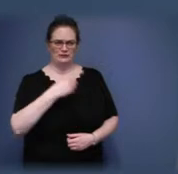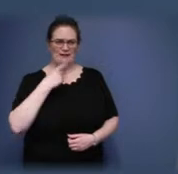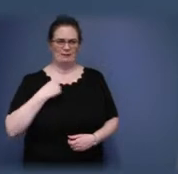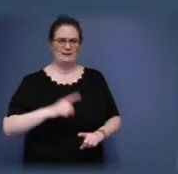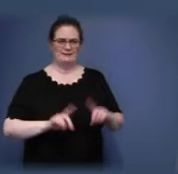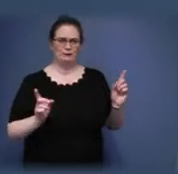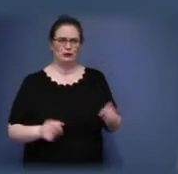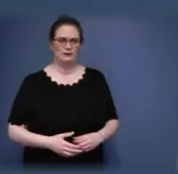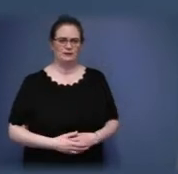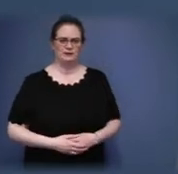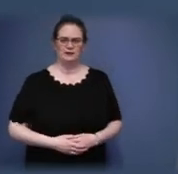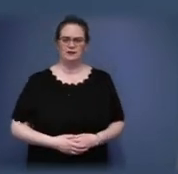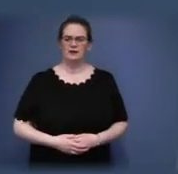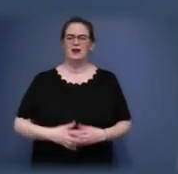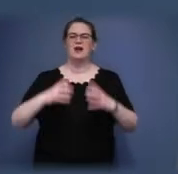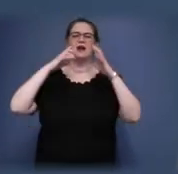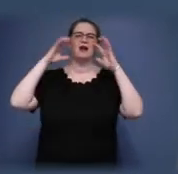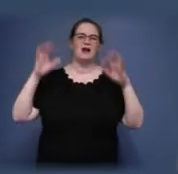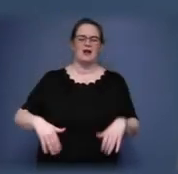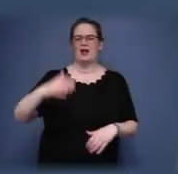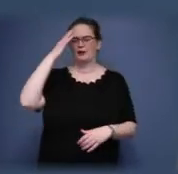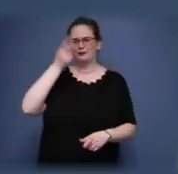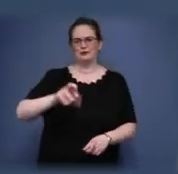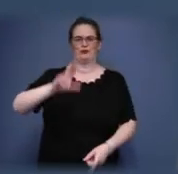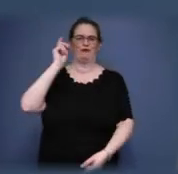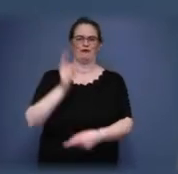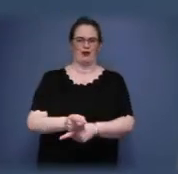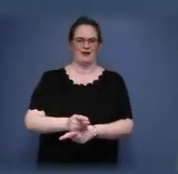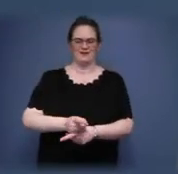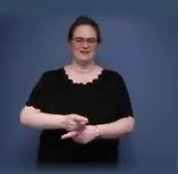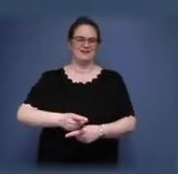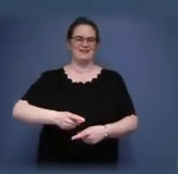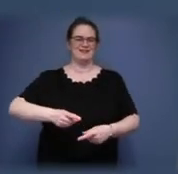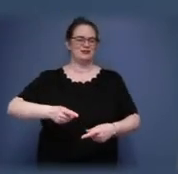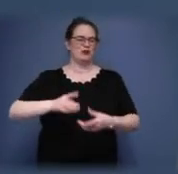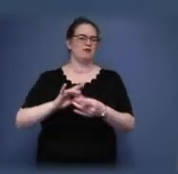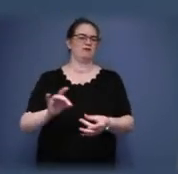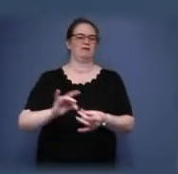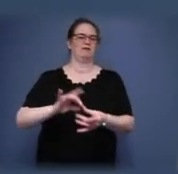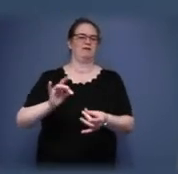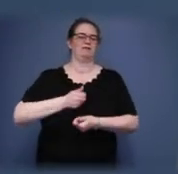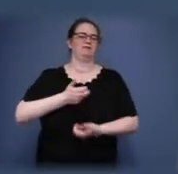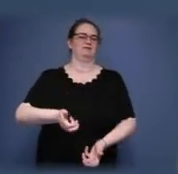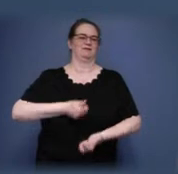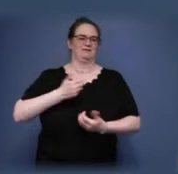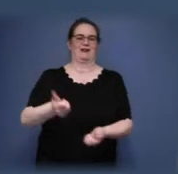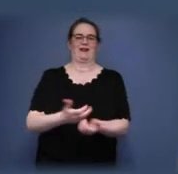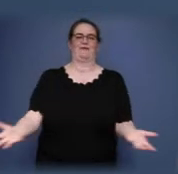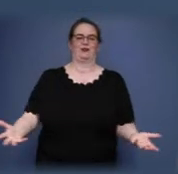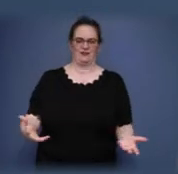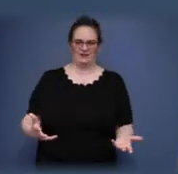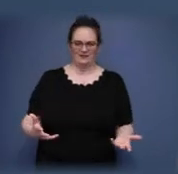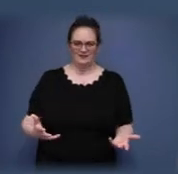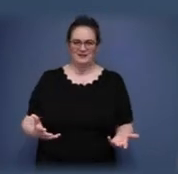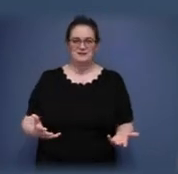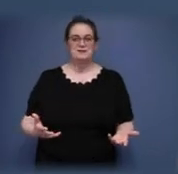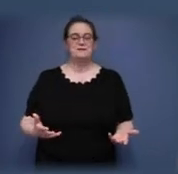differently. And she said, I know, Ginger, you're right. And she started telling Ginger everything that was upsetting her.